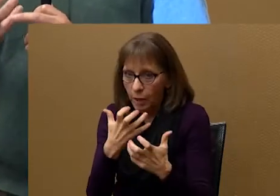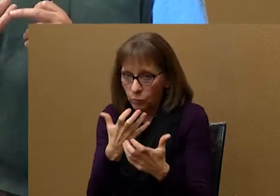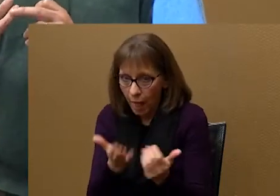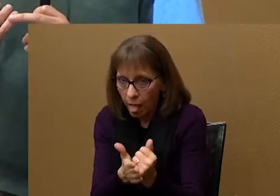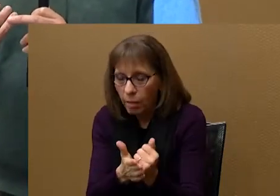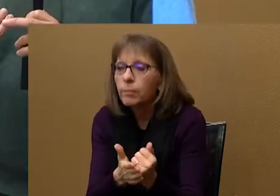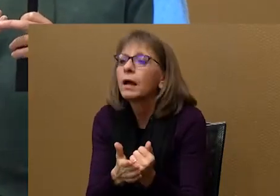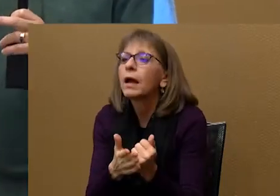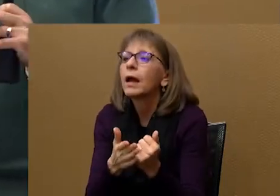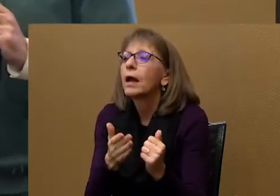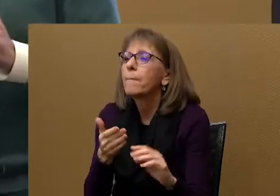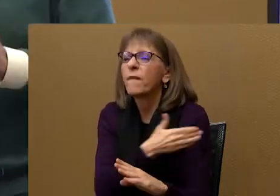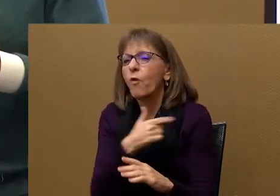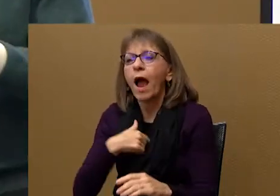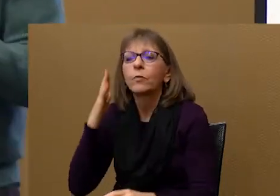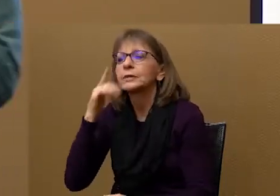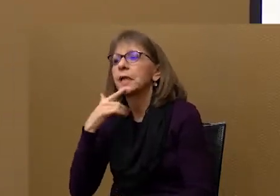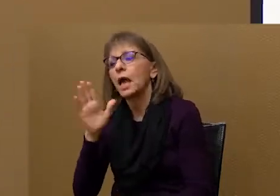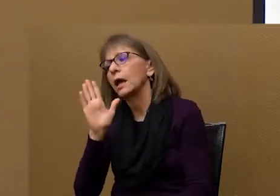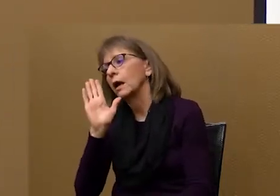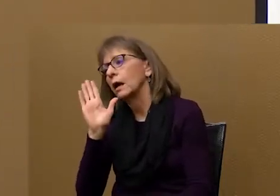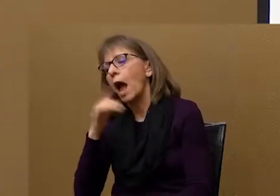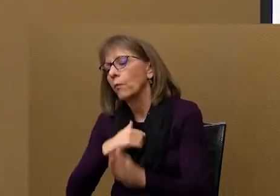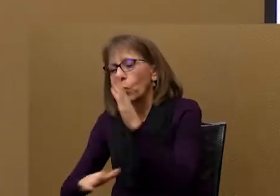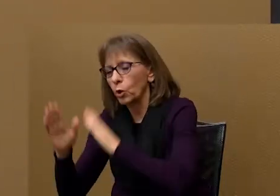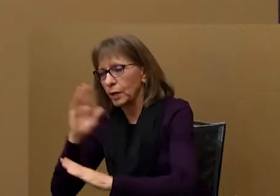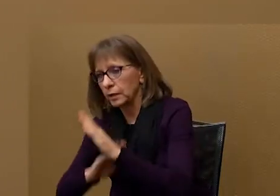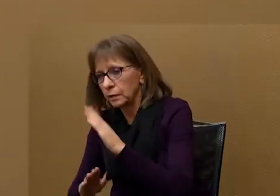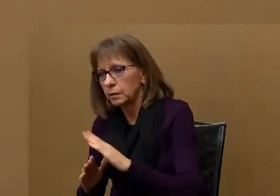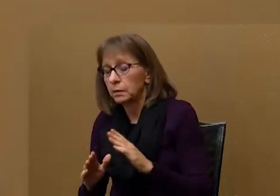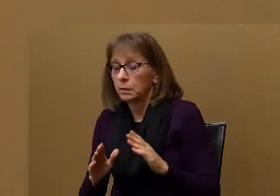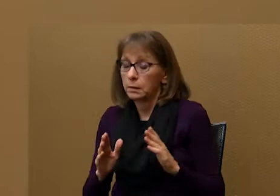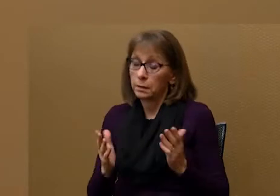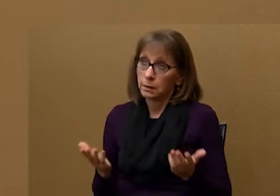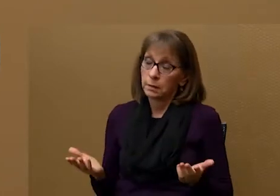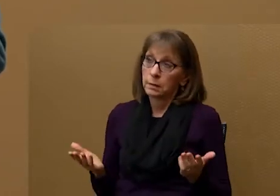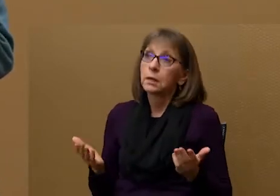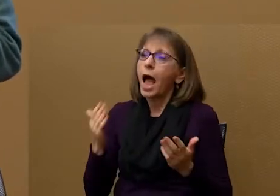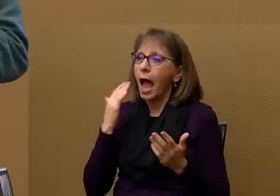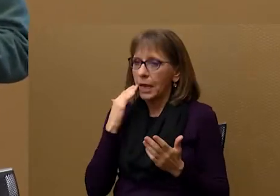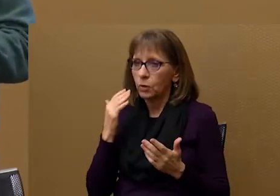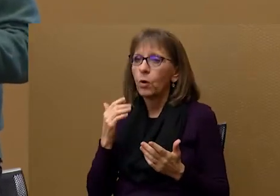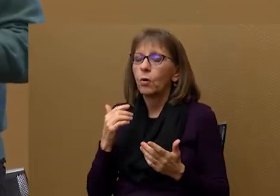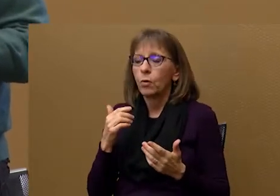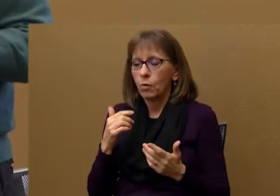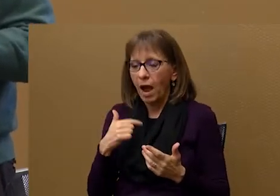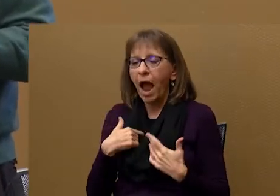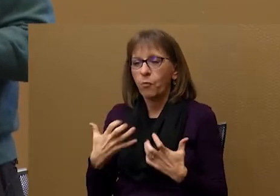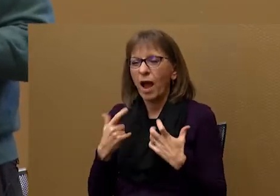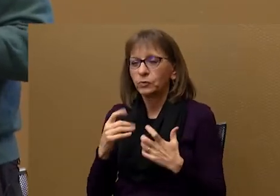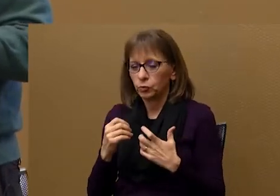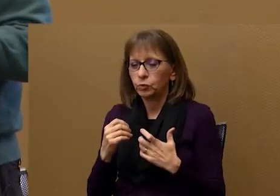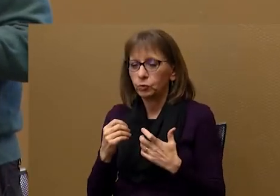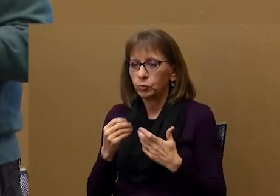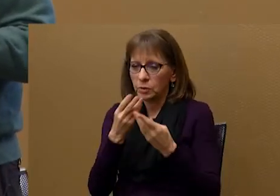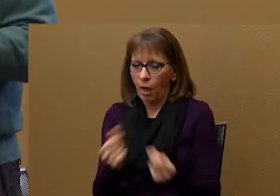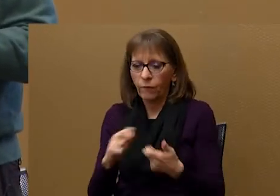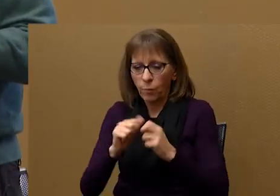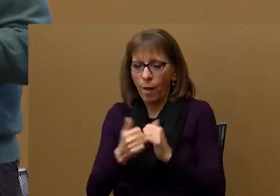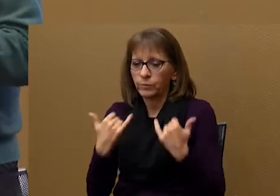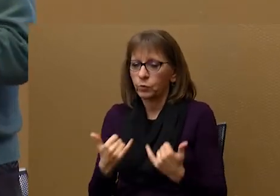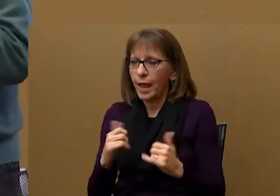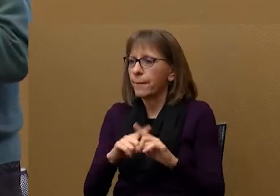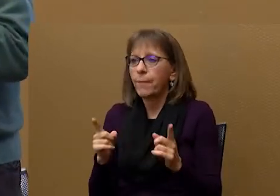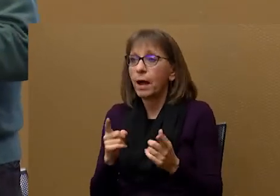in seeing what he does well, before I would go to, but here I'm worried. So I know there